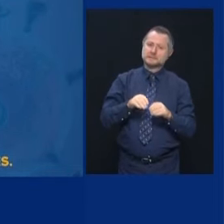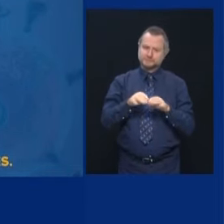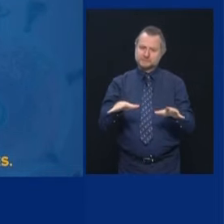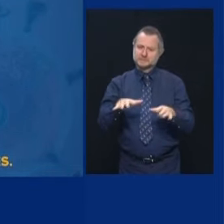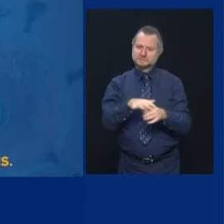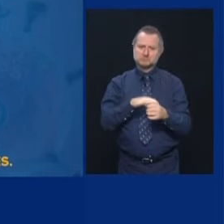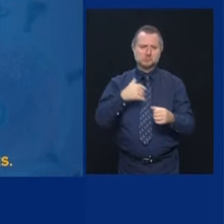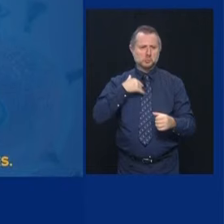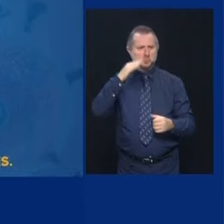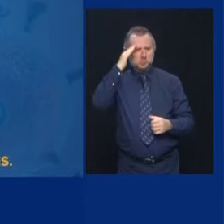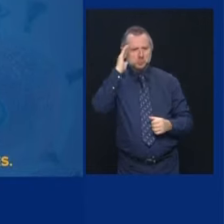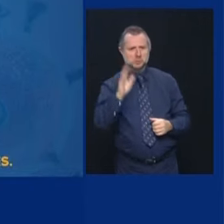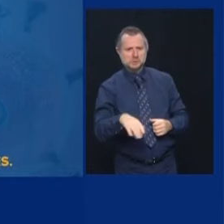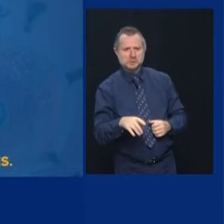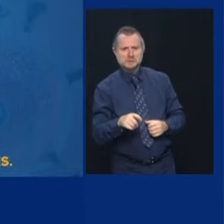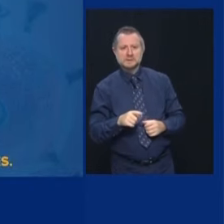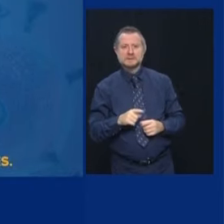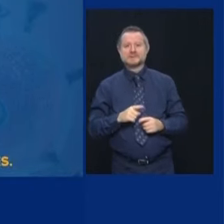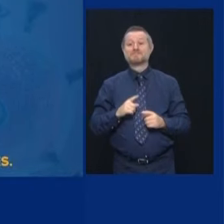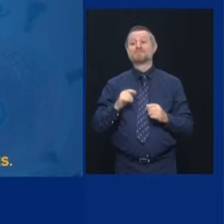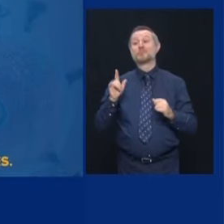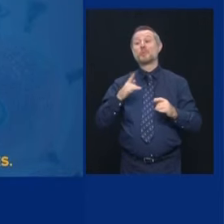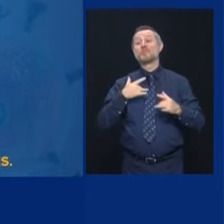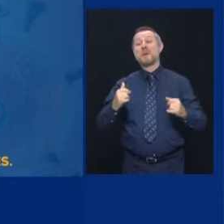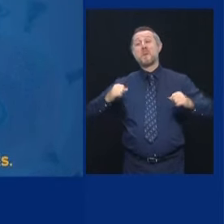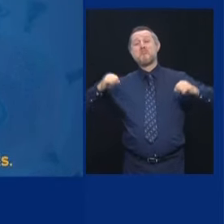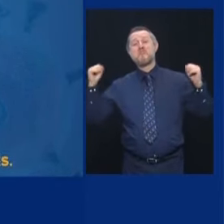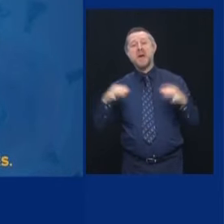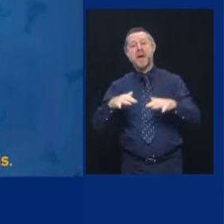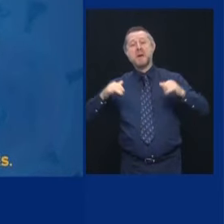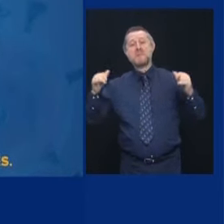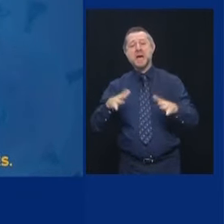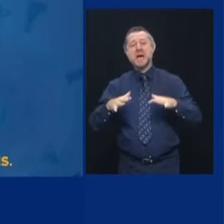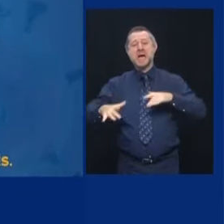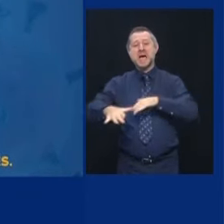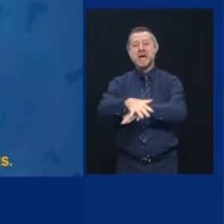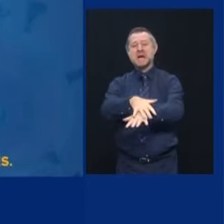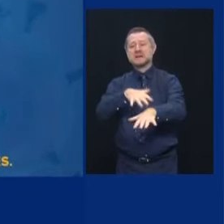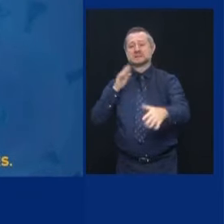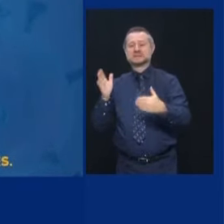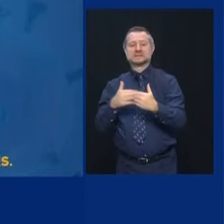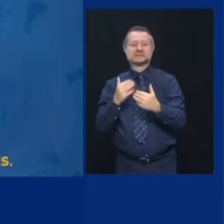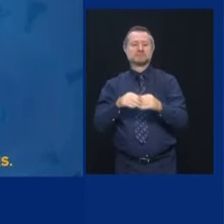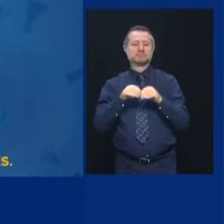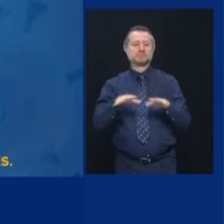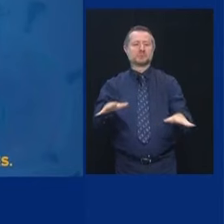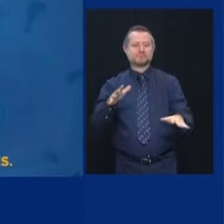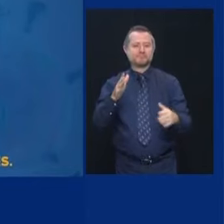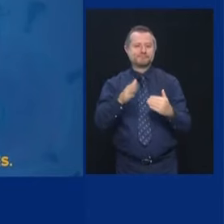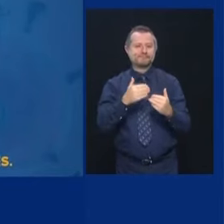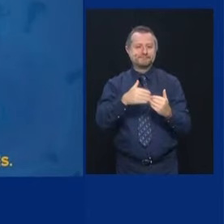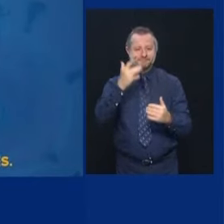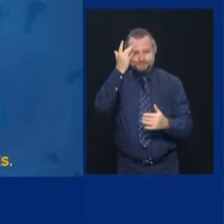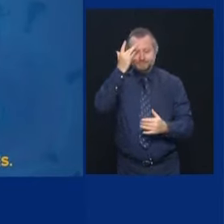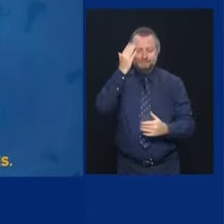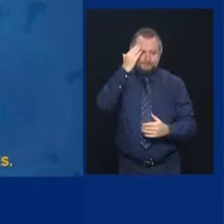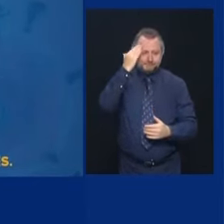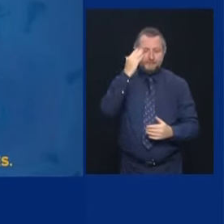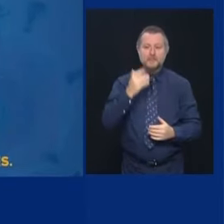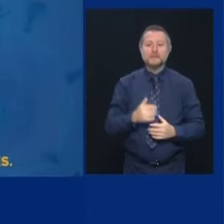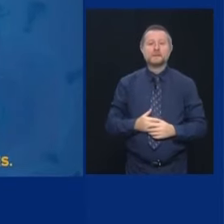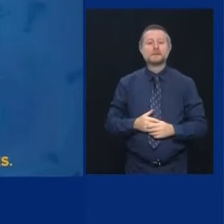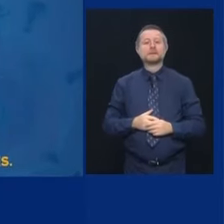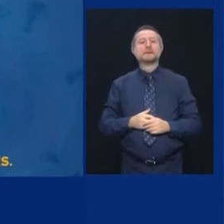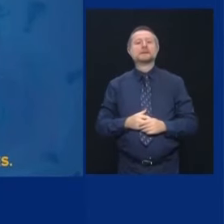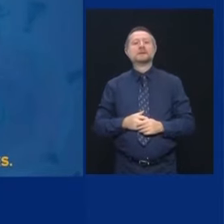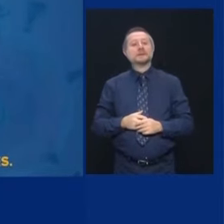know mass gatherings are the super spreader events. We know